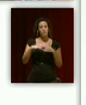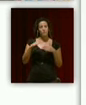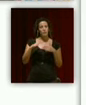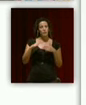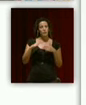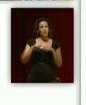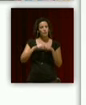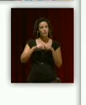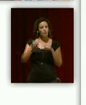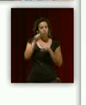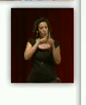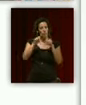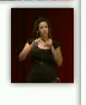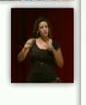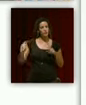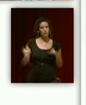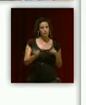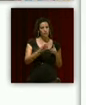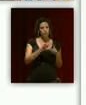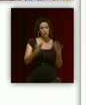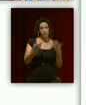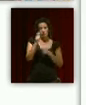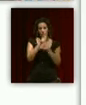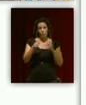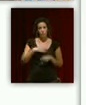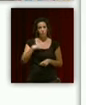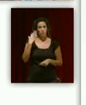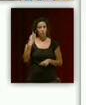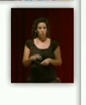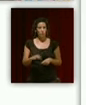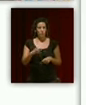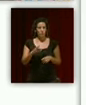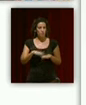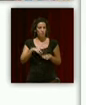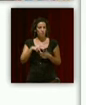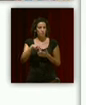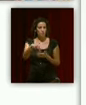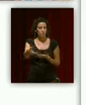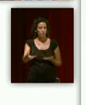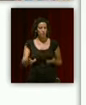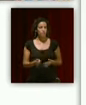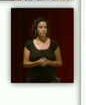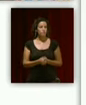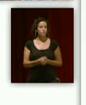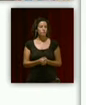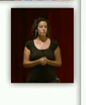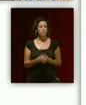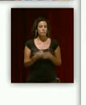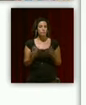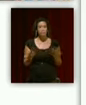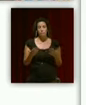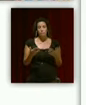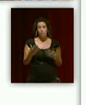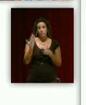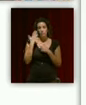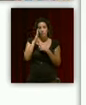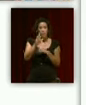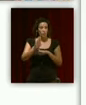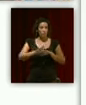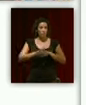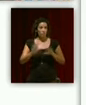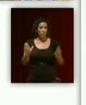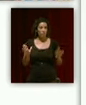to implement parametric information on the user so that we can solve certain types of problems that people may have when